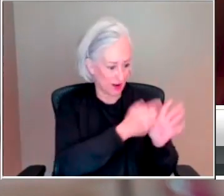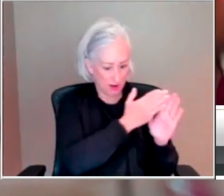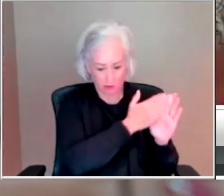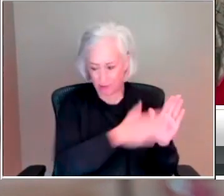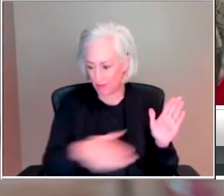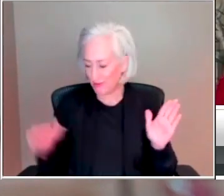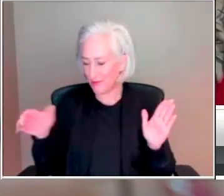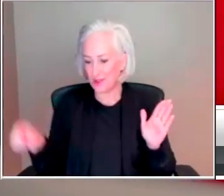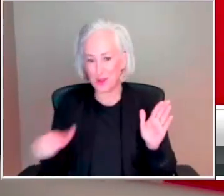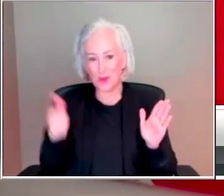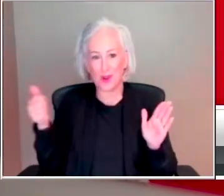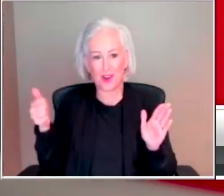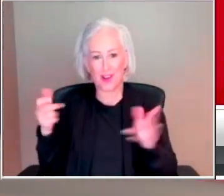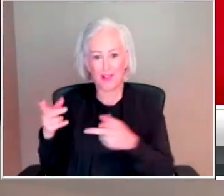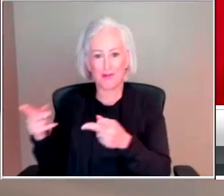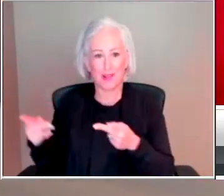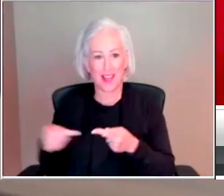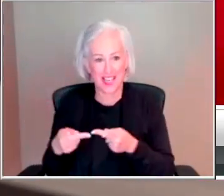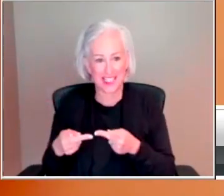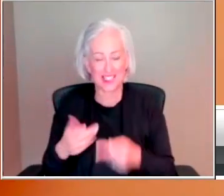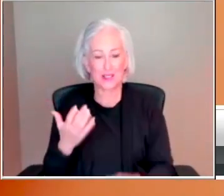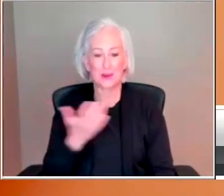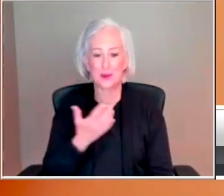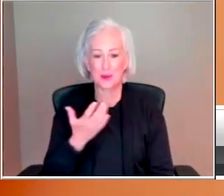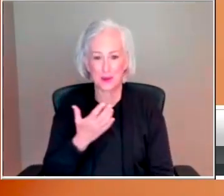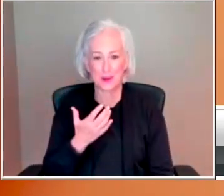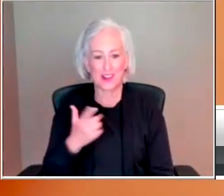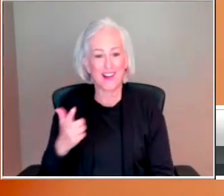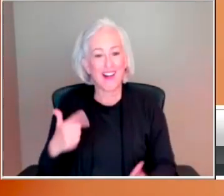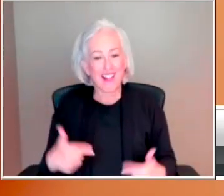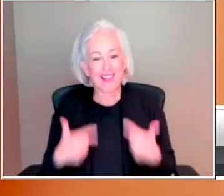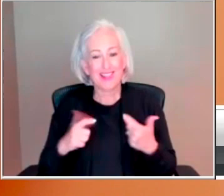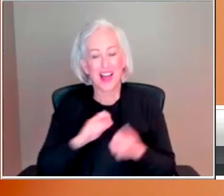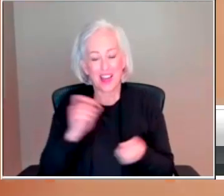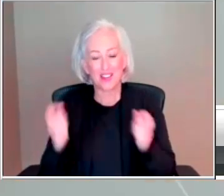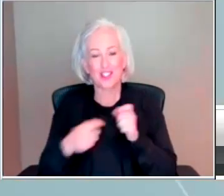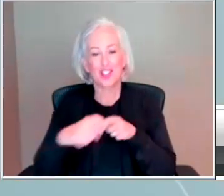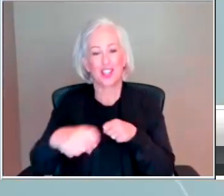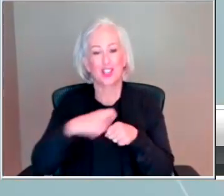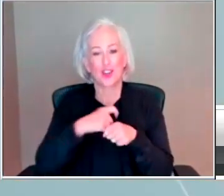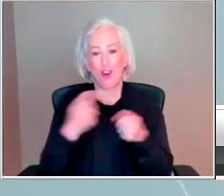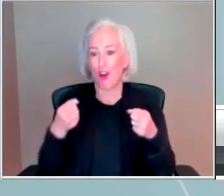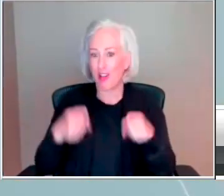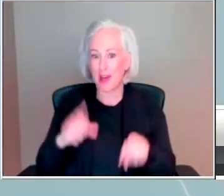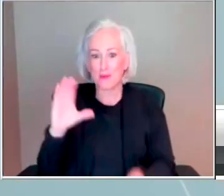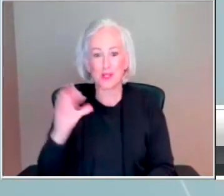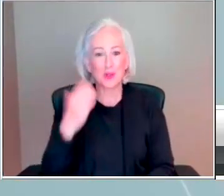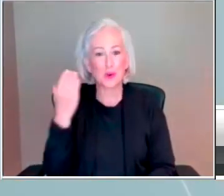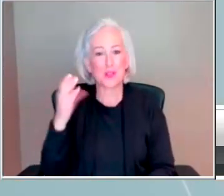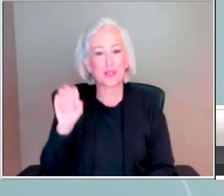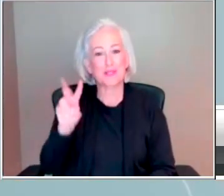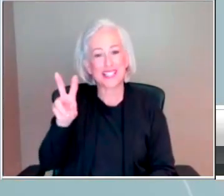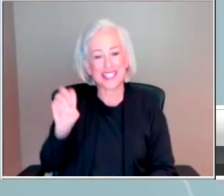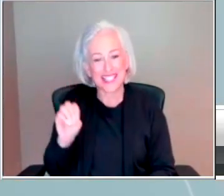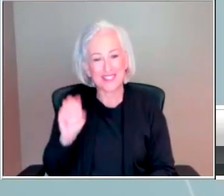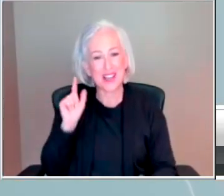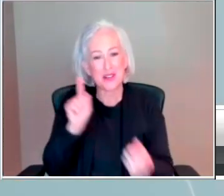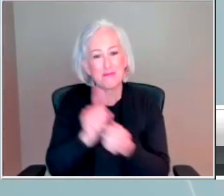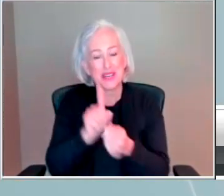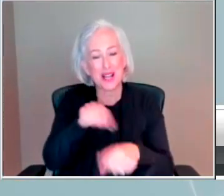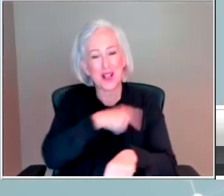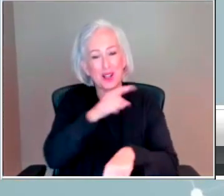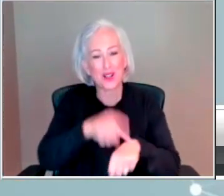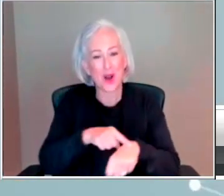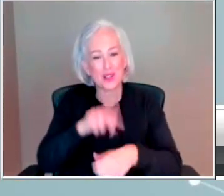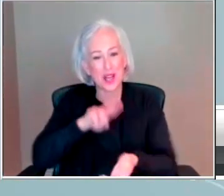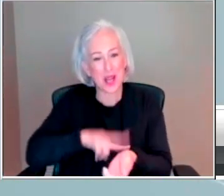the other direction. A life-changing phone call came on Christmas Eve. Meet a longtime nurse who got the most